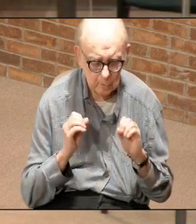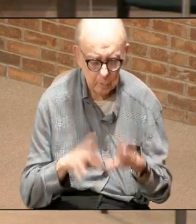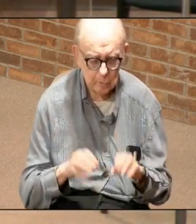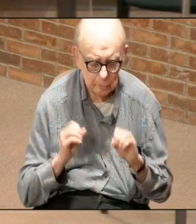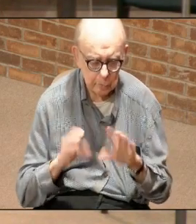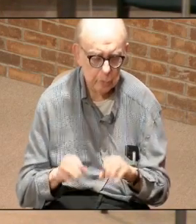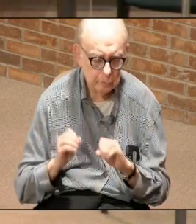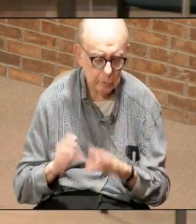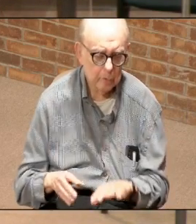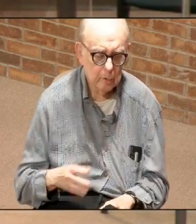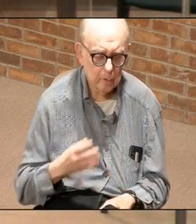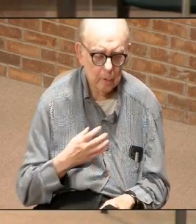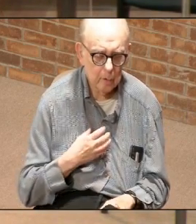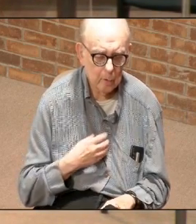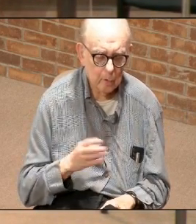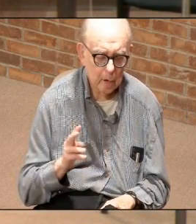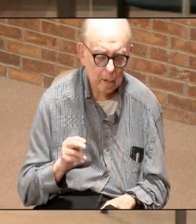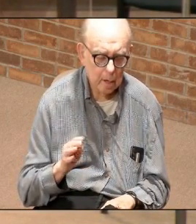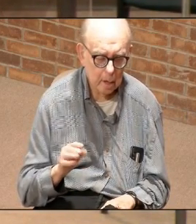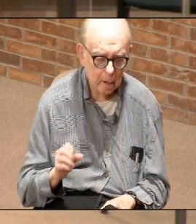noise that we think,